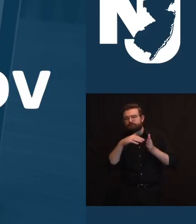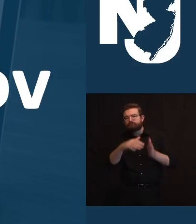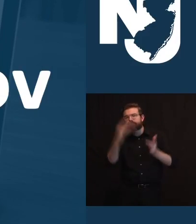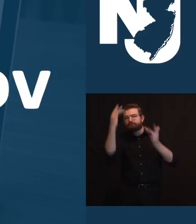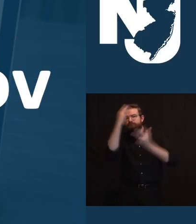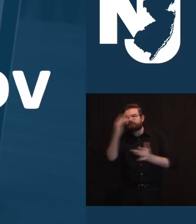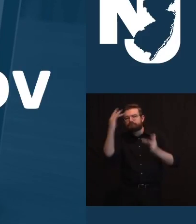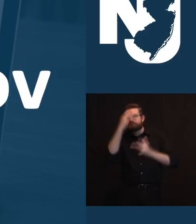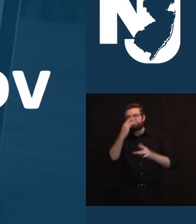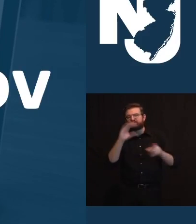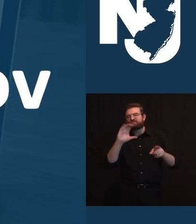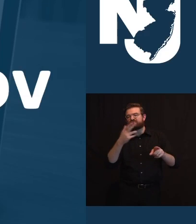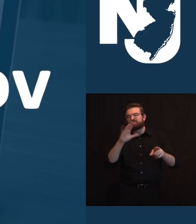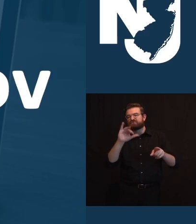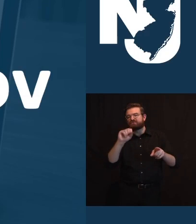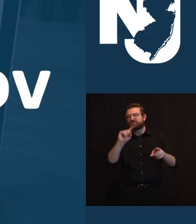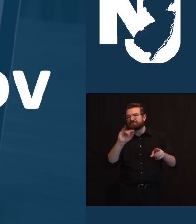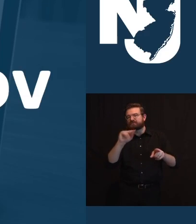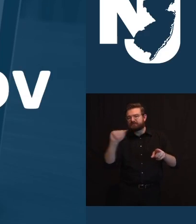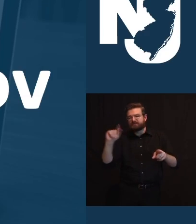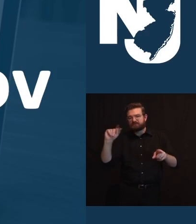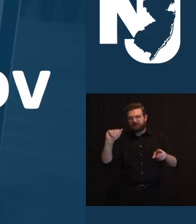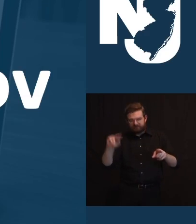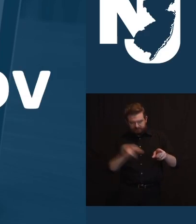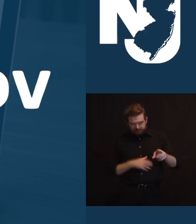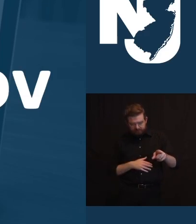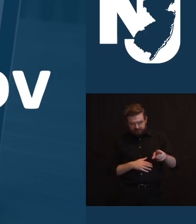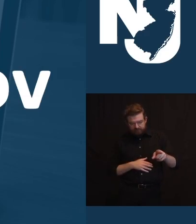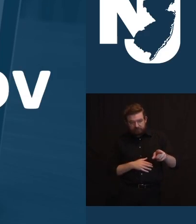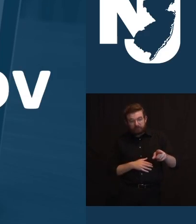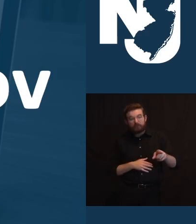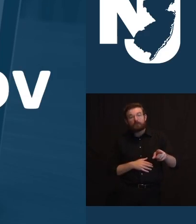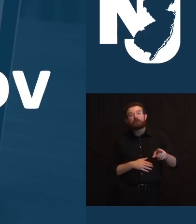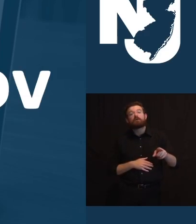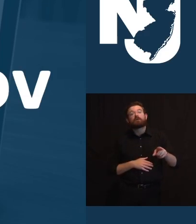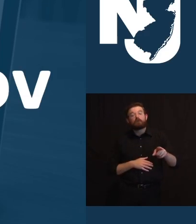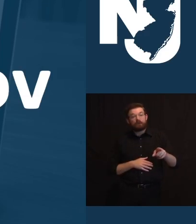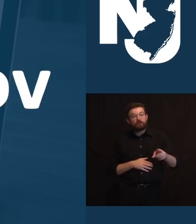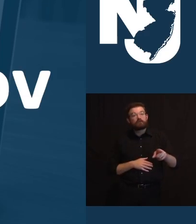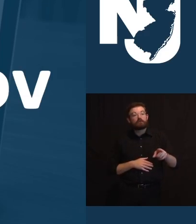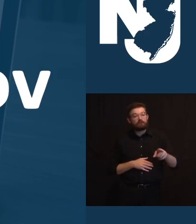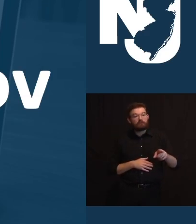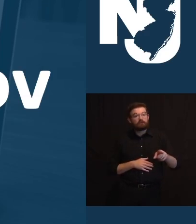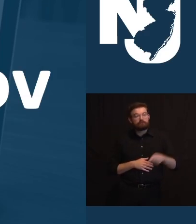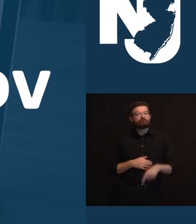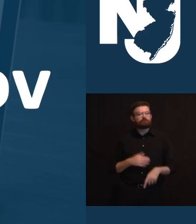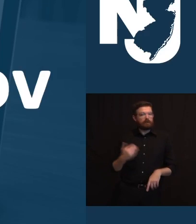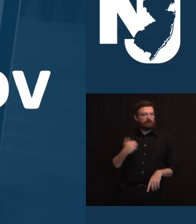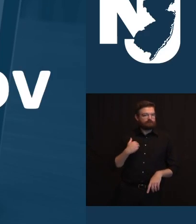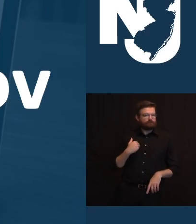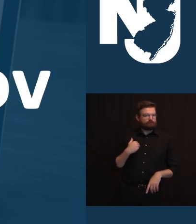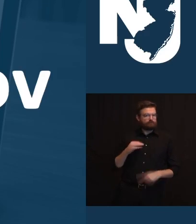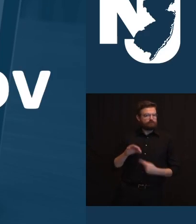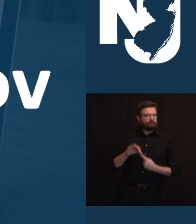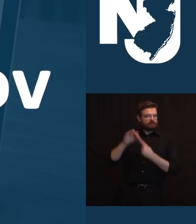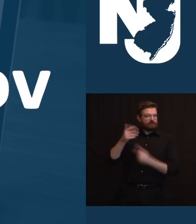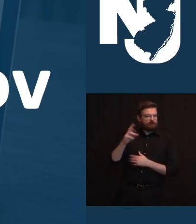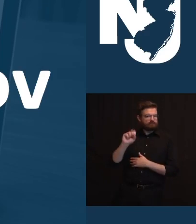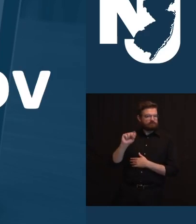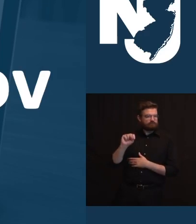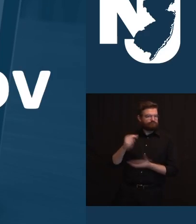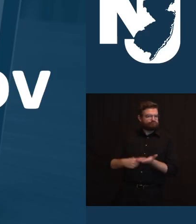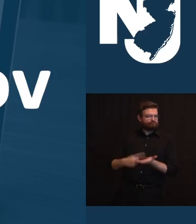And joined today, especially to talk about some education matters by, to the far right, Interim Commissioner of Education,